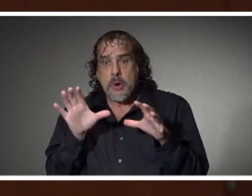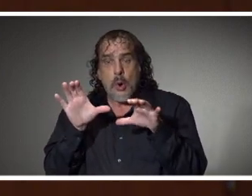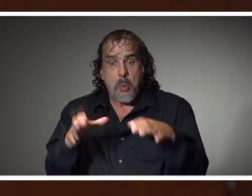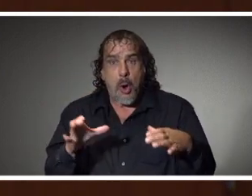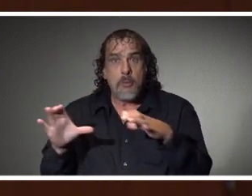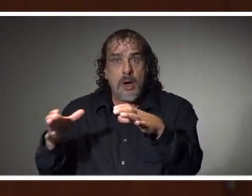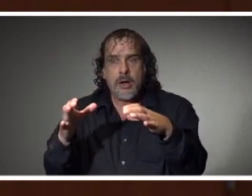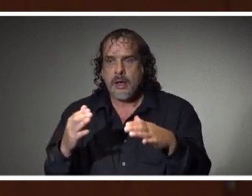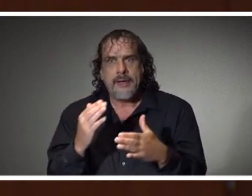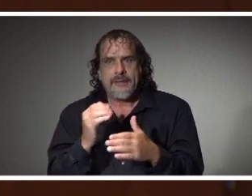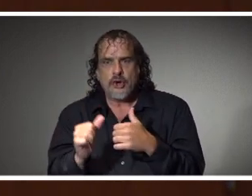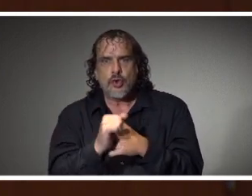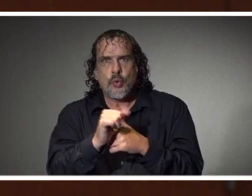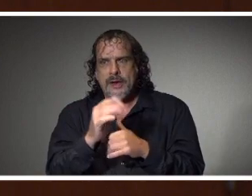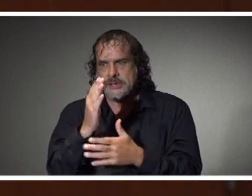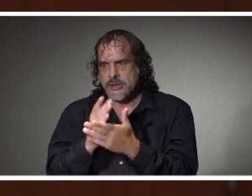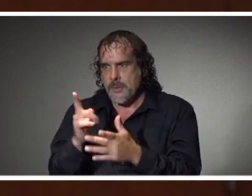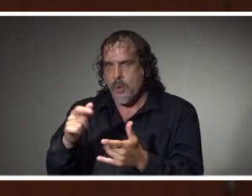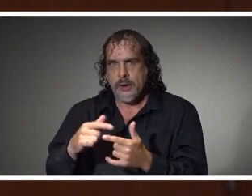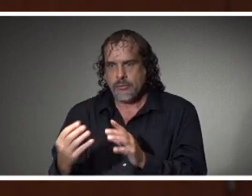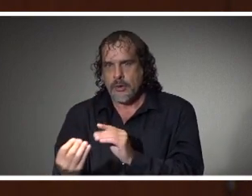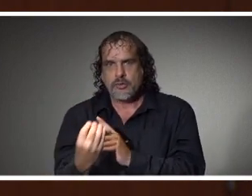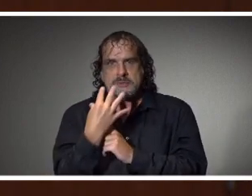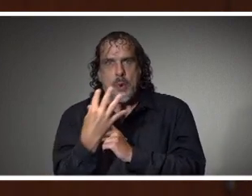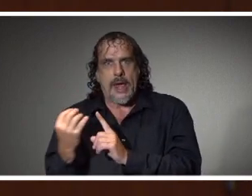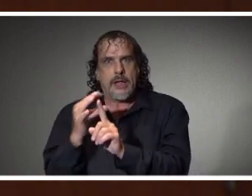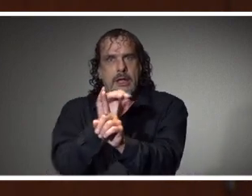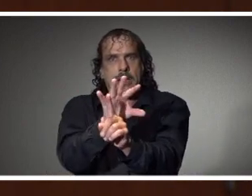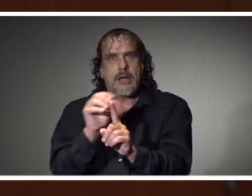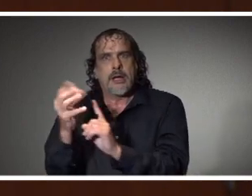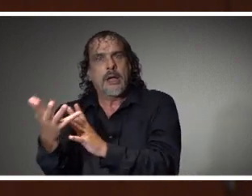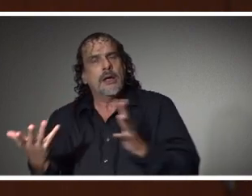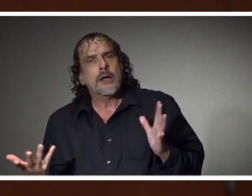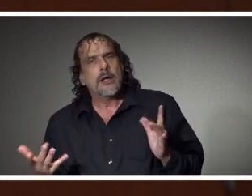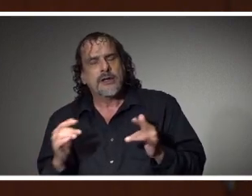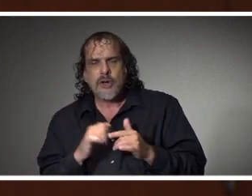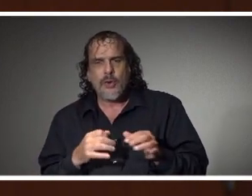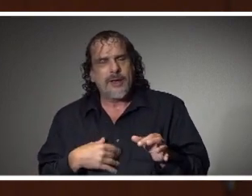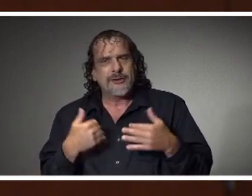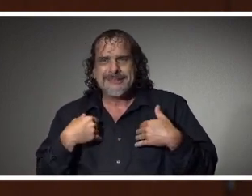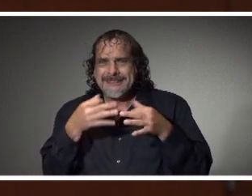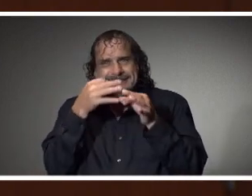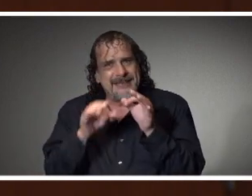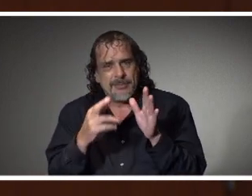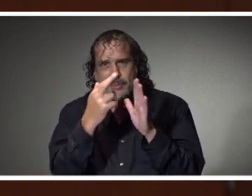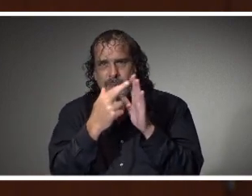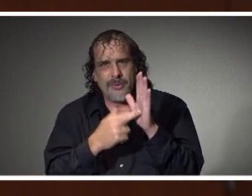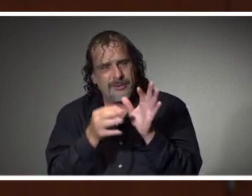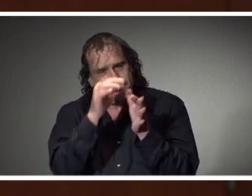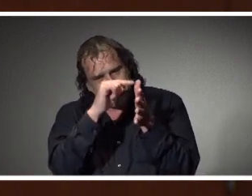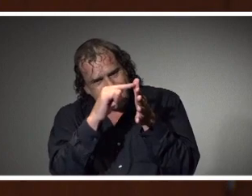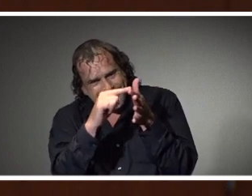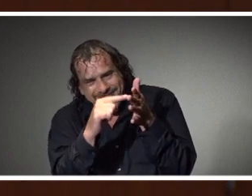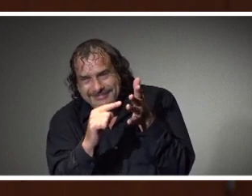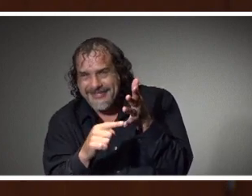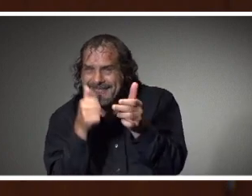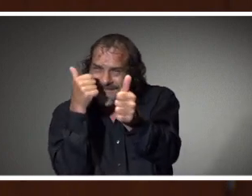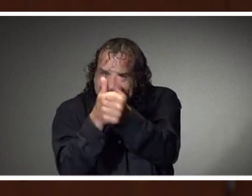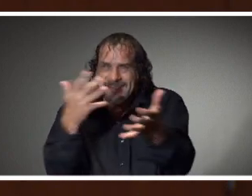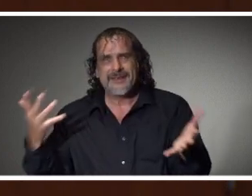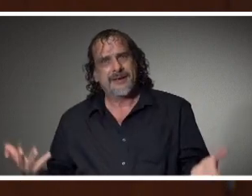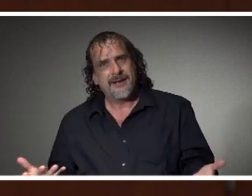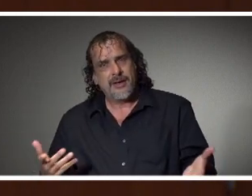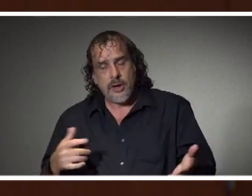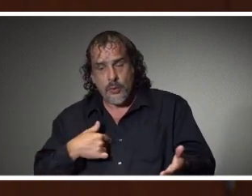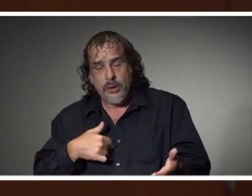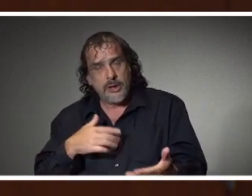risk of somebody spreading coronavirus. So it's so very important for people to follow the simple rules. And as a matter of fact, at this point, strongly